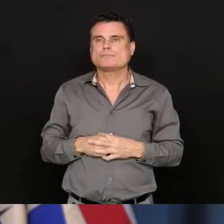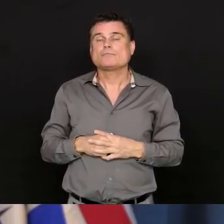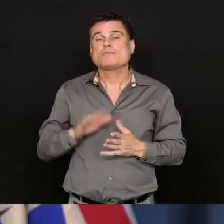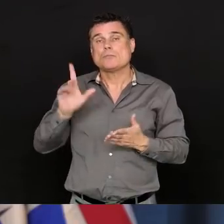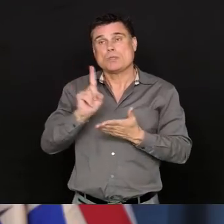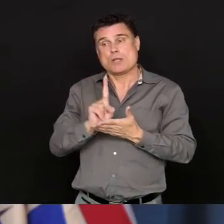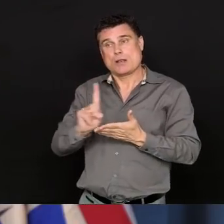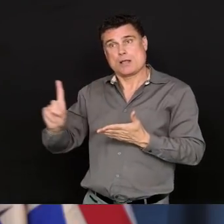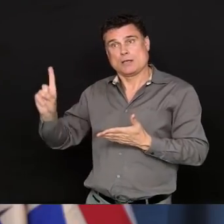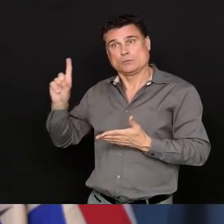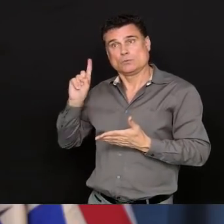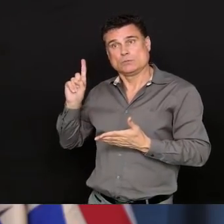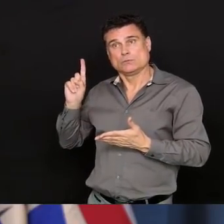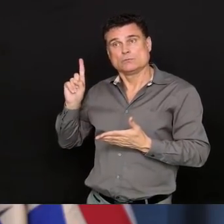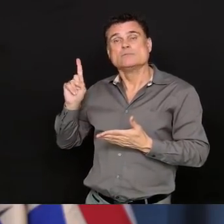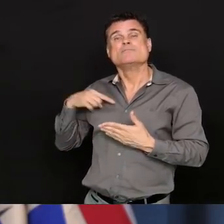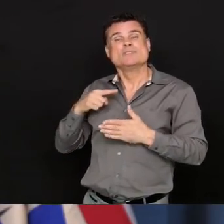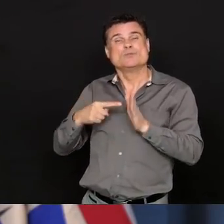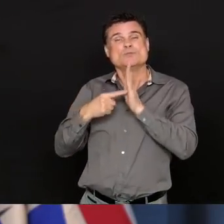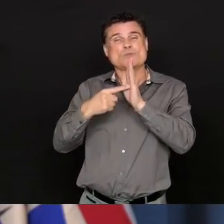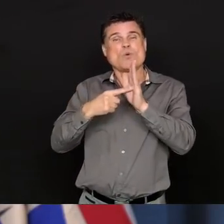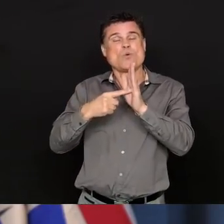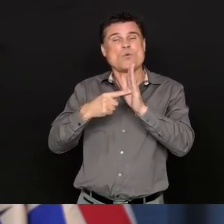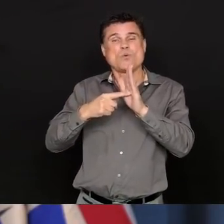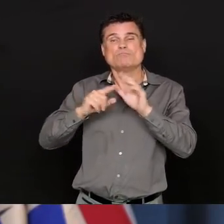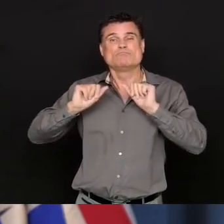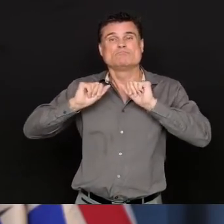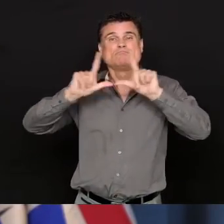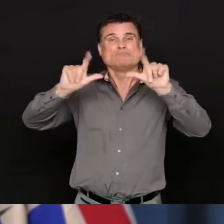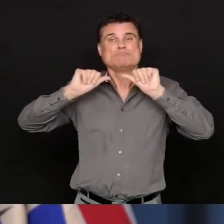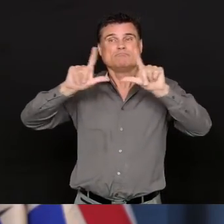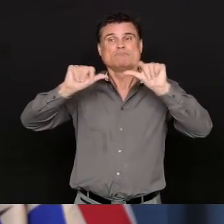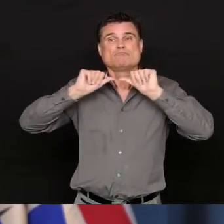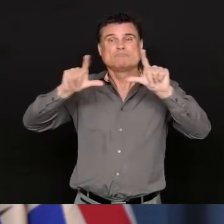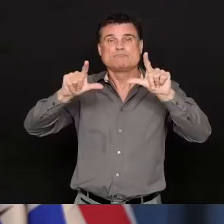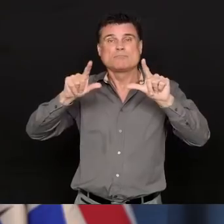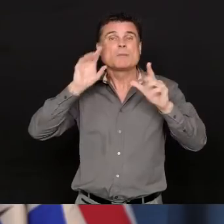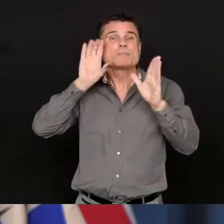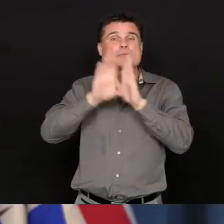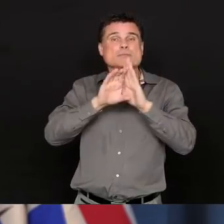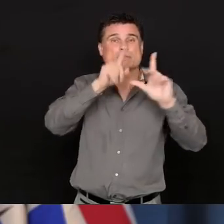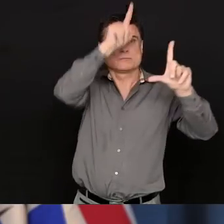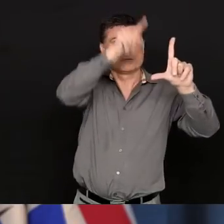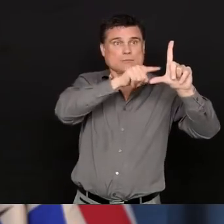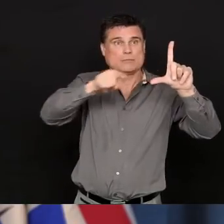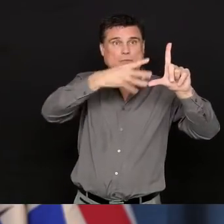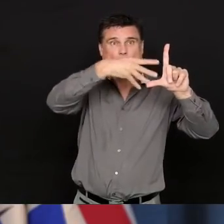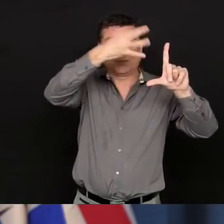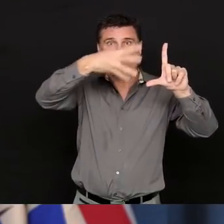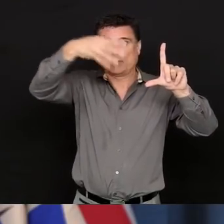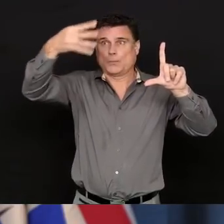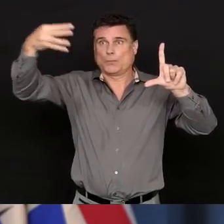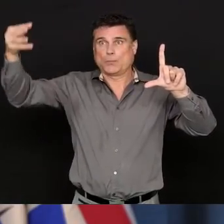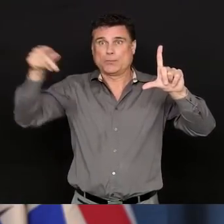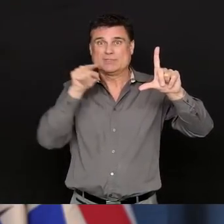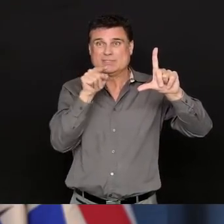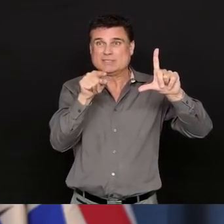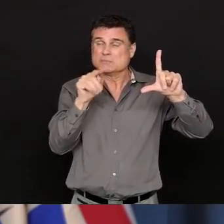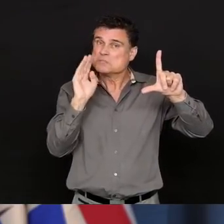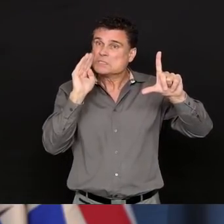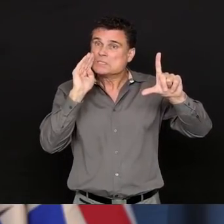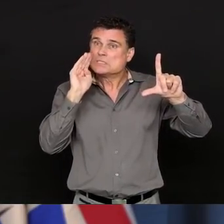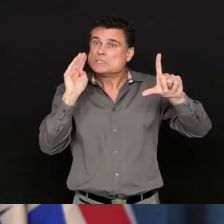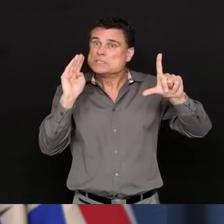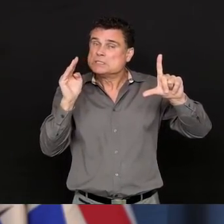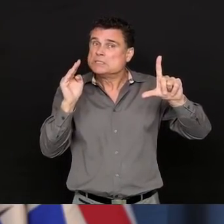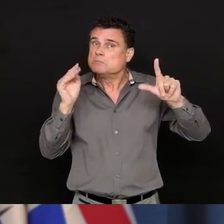we are seeming to flatten our curve, and that's why it is so important that we continue to do, as I've been saying,